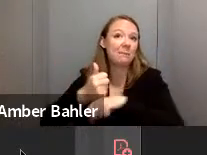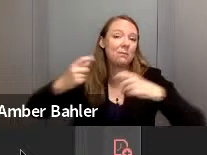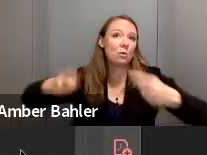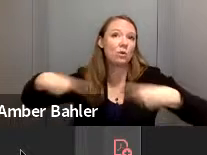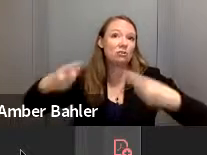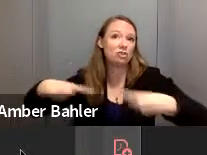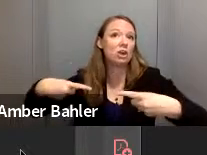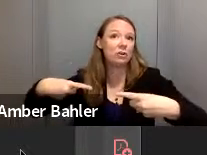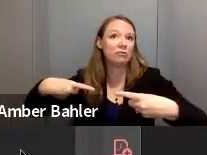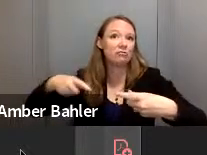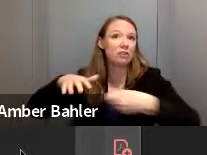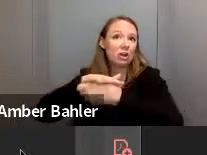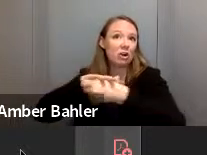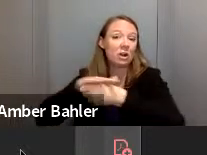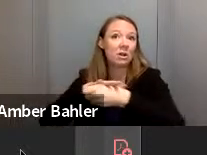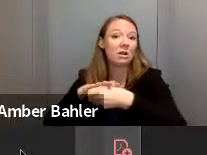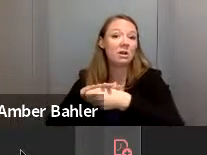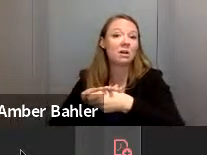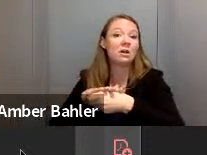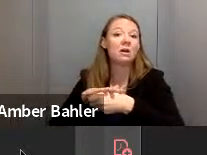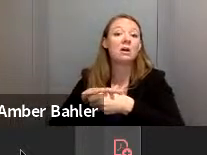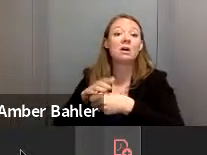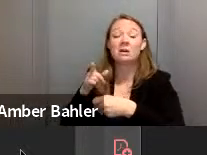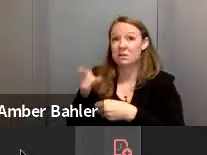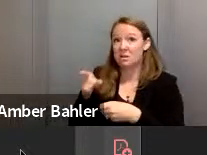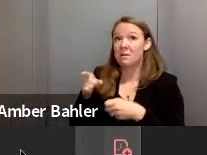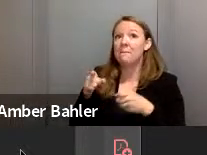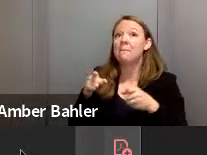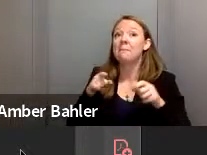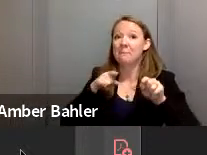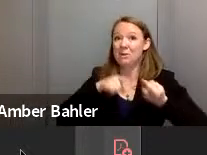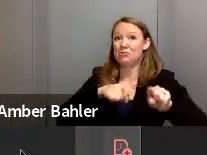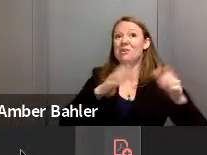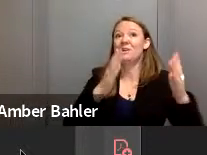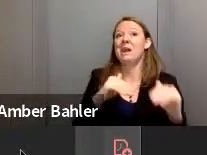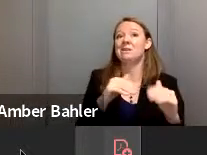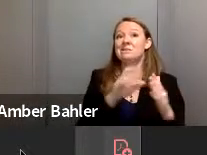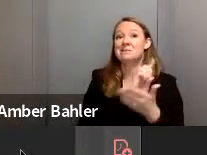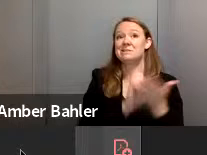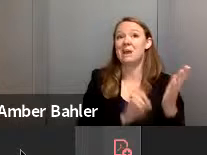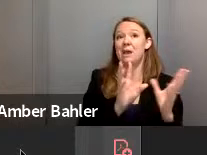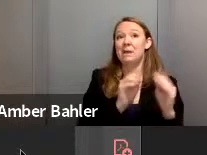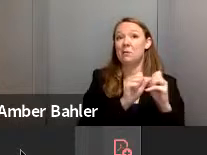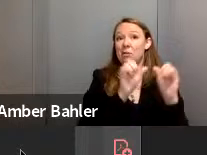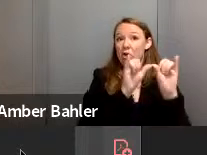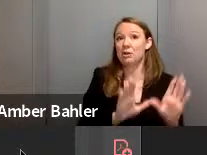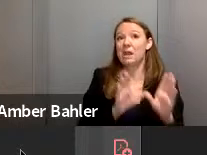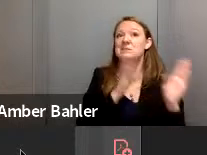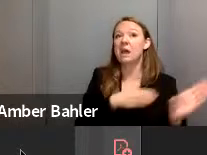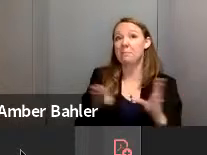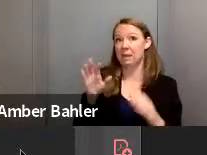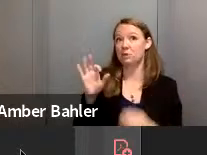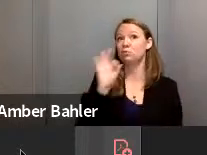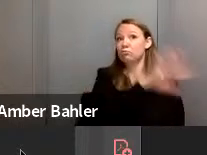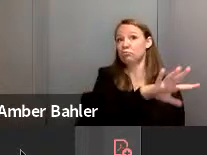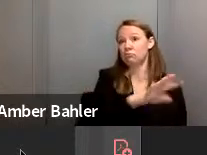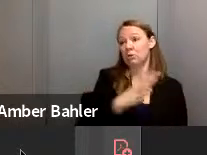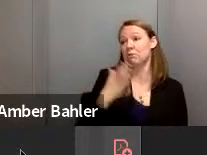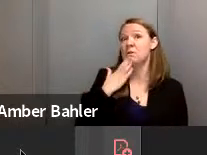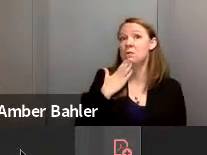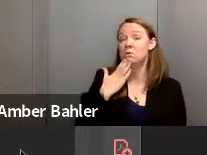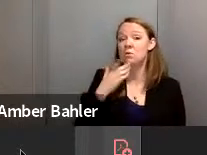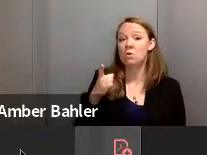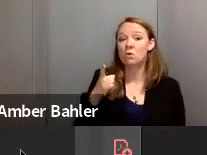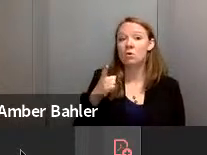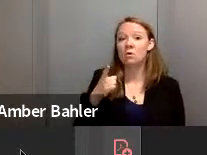But I will make sure that we review that in our next design meeting with the architects. And we can certainly